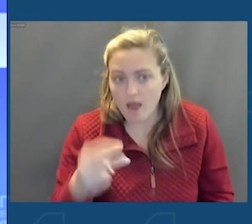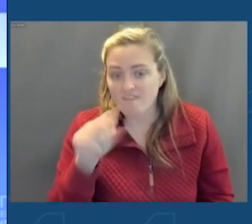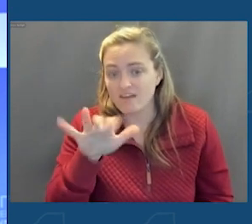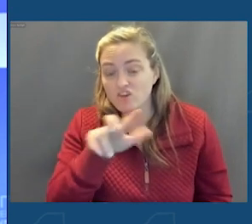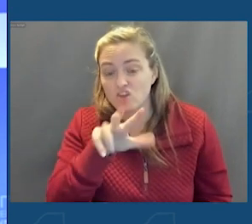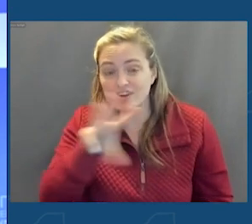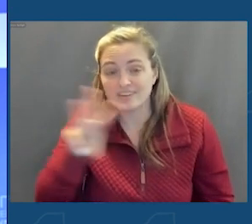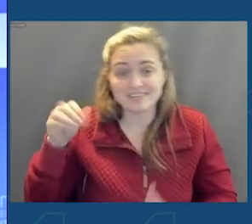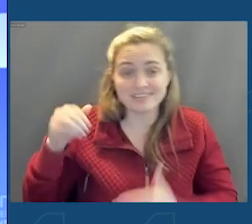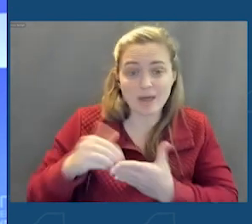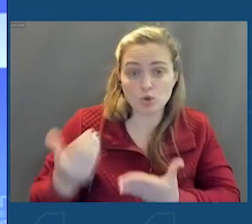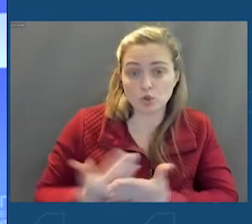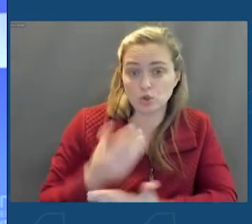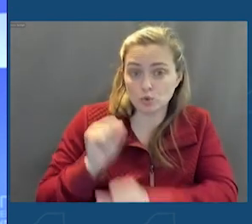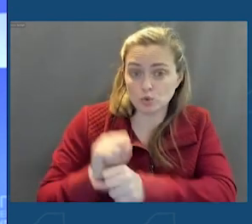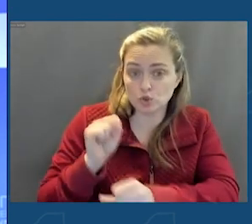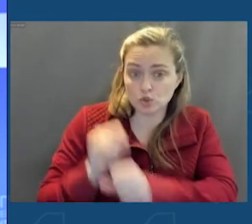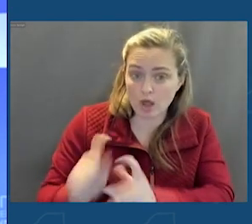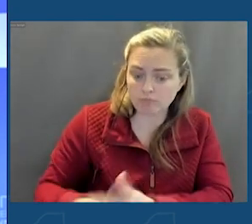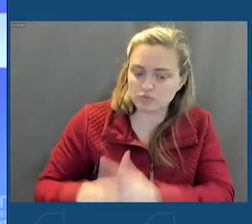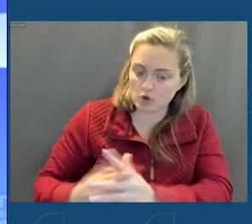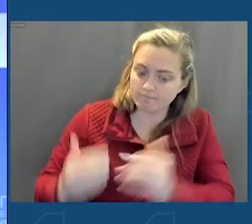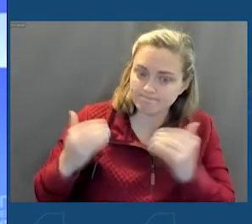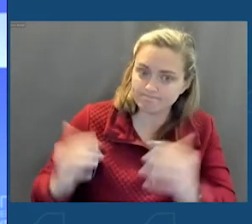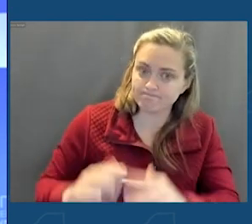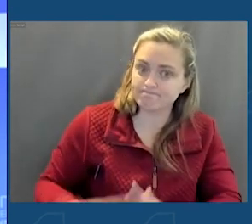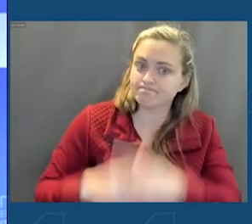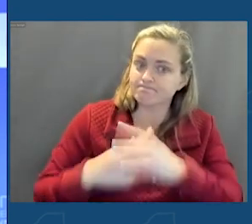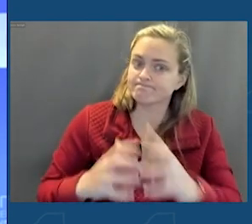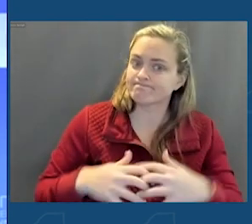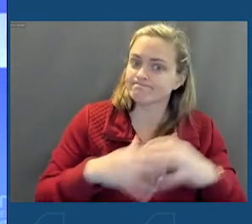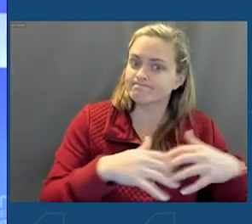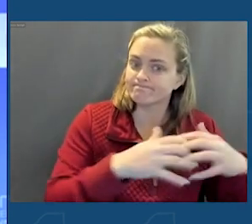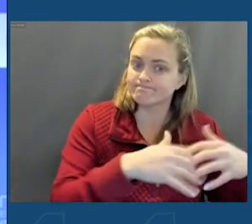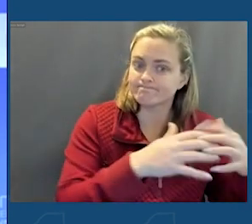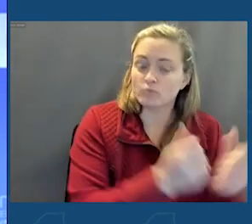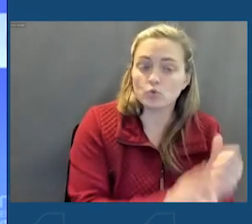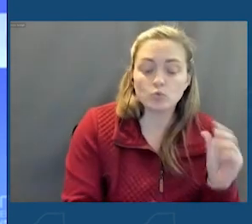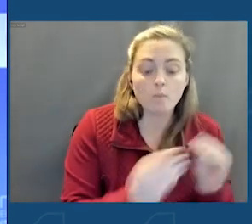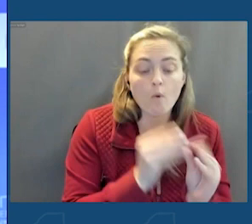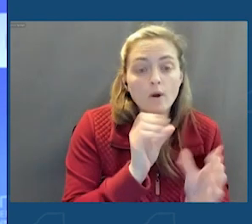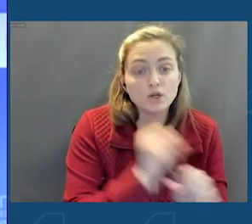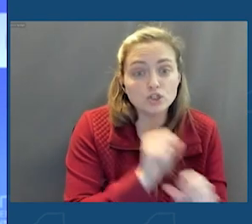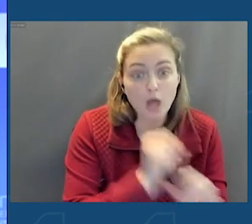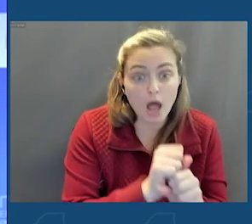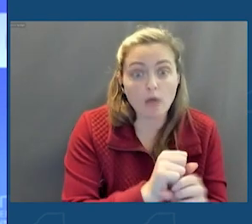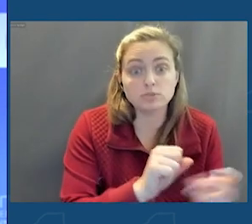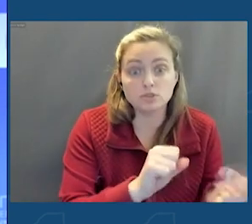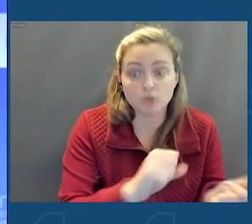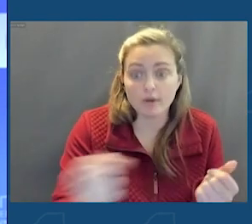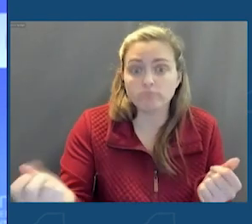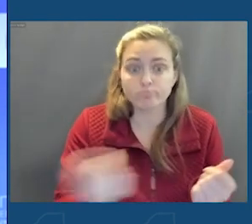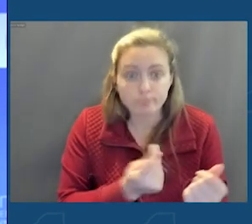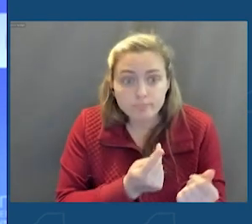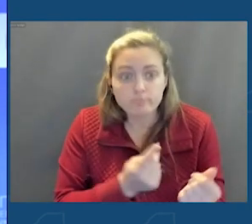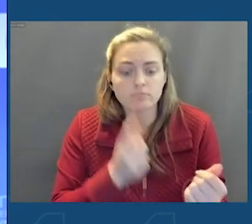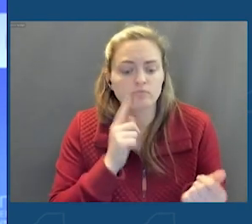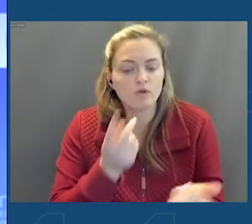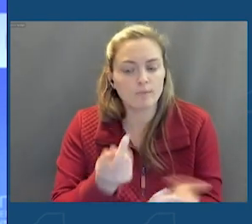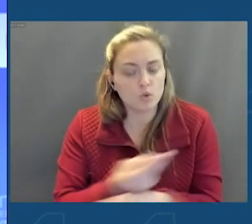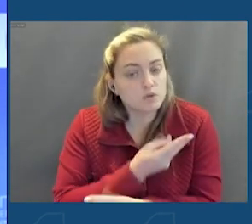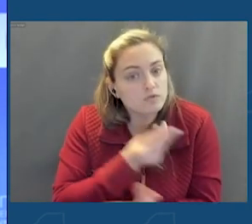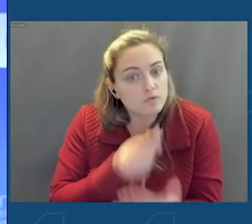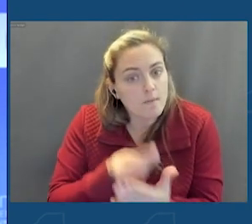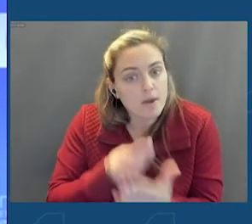536,000 new jobs in that time. So the jobs are starting to come back with the money that we've been using from the federal dollars to create those